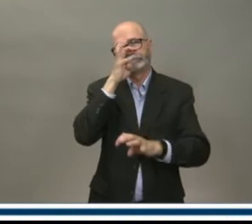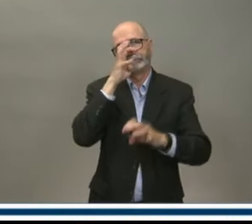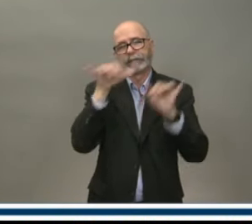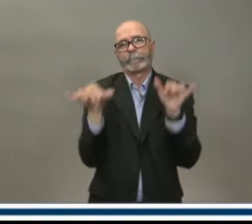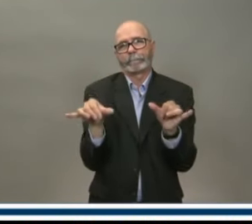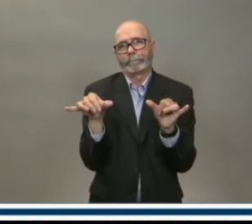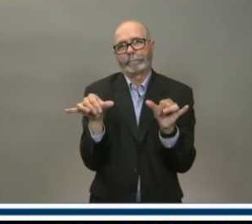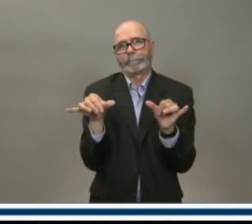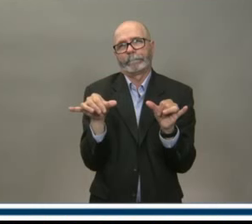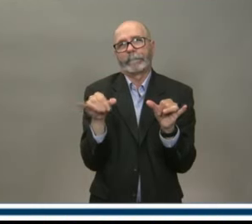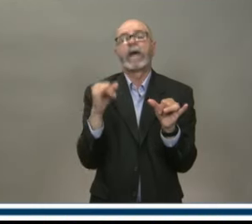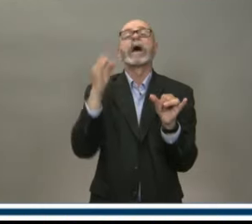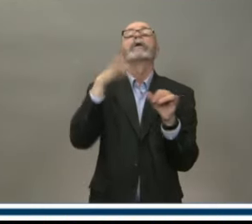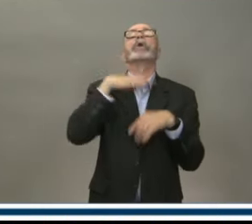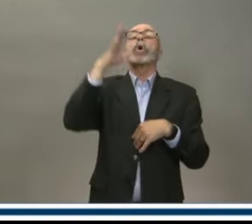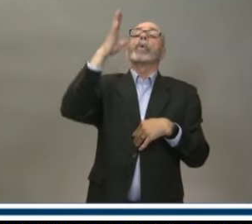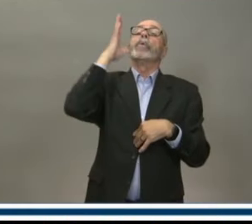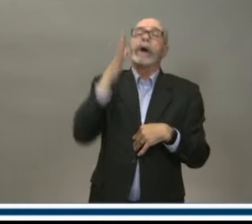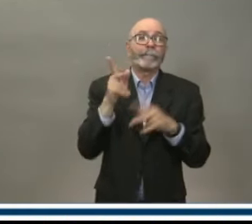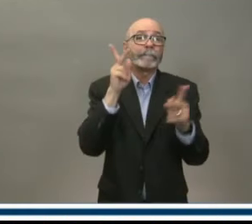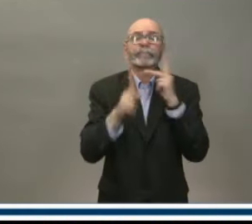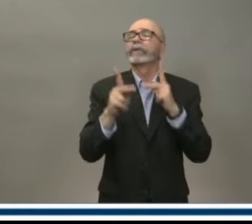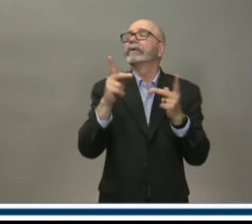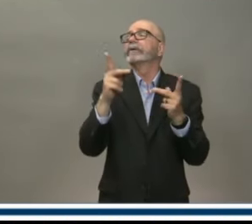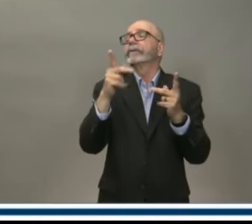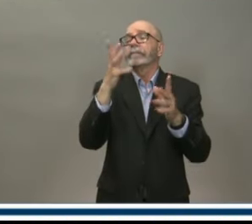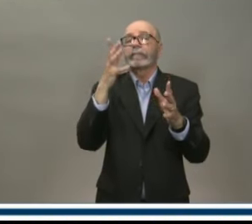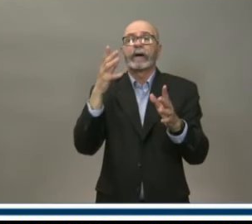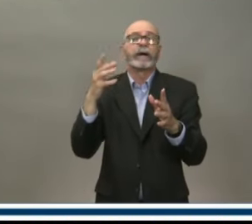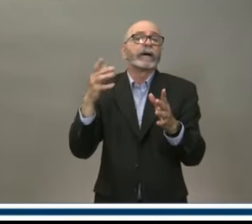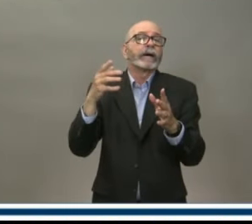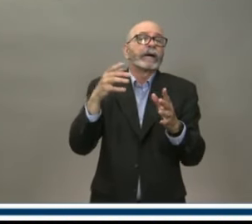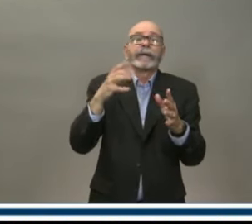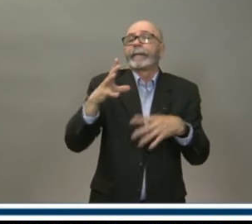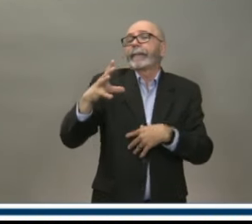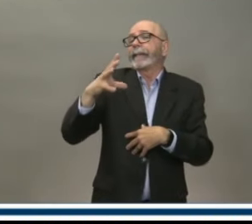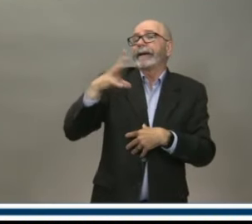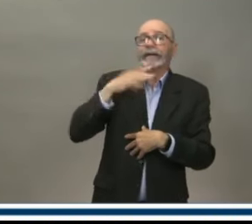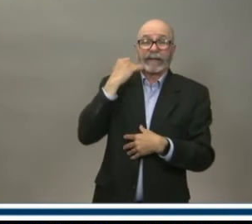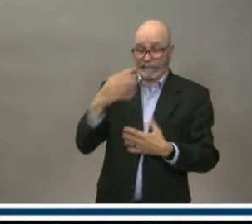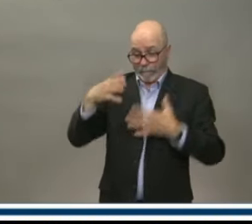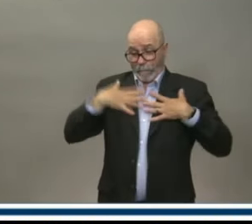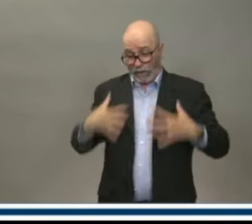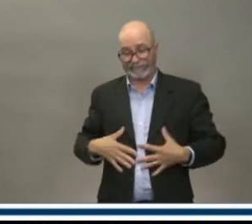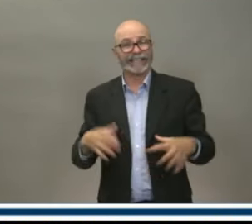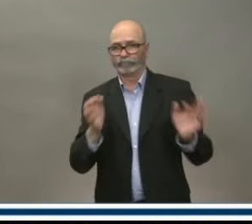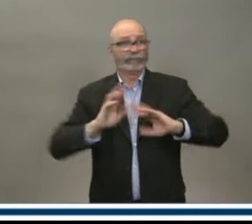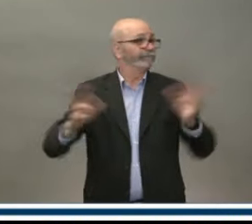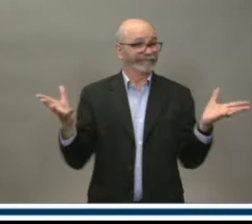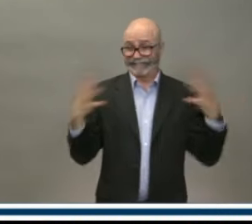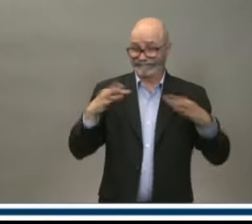large majority of the population is still not immune, has not been exposed, and we